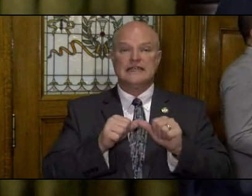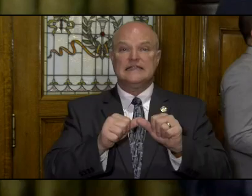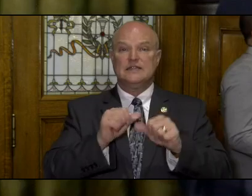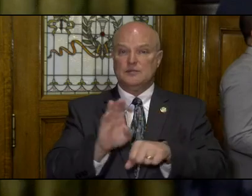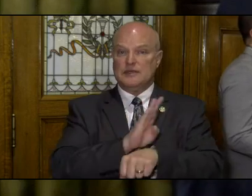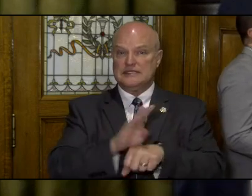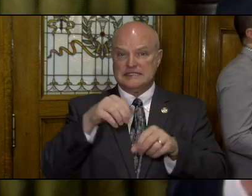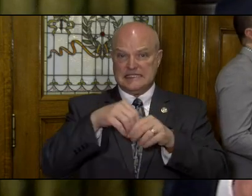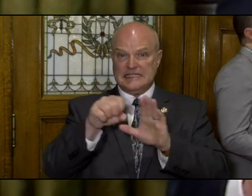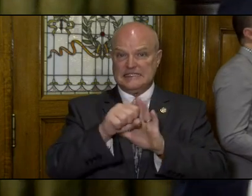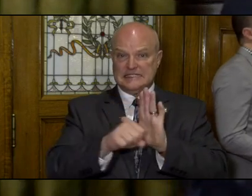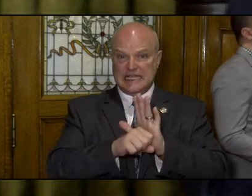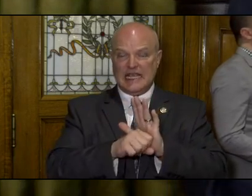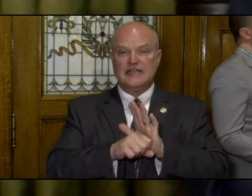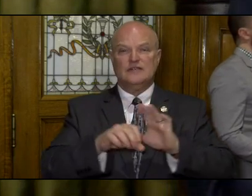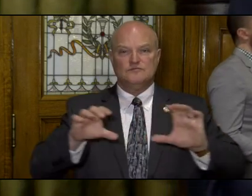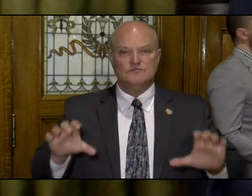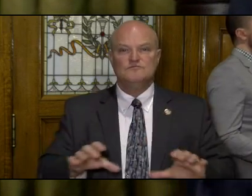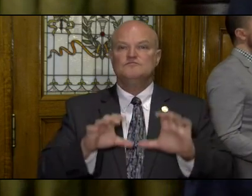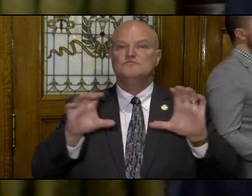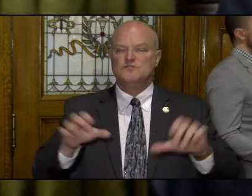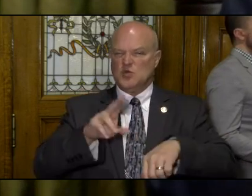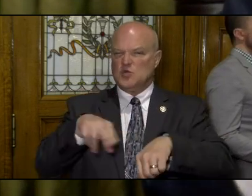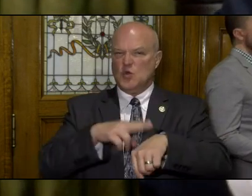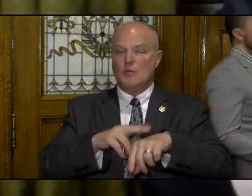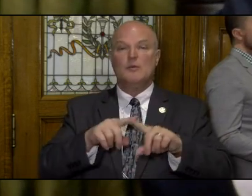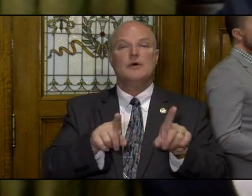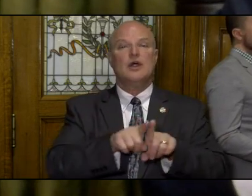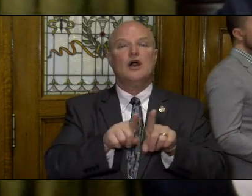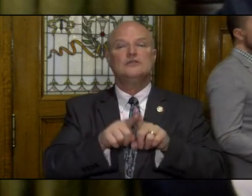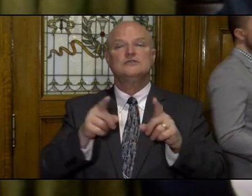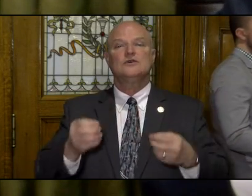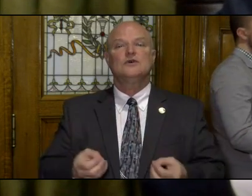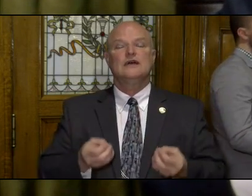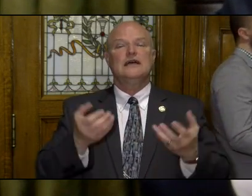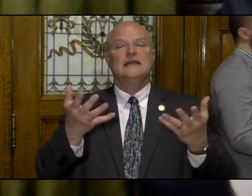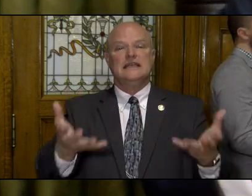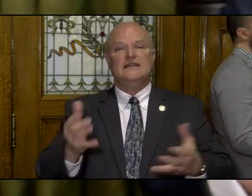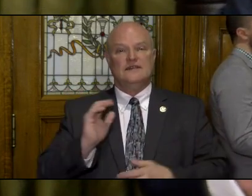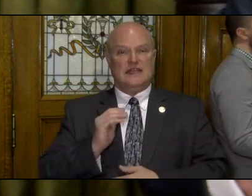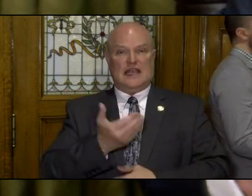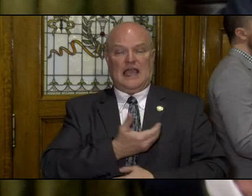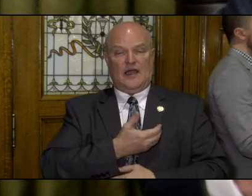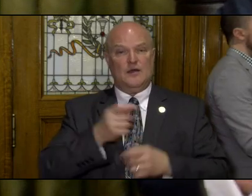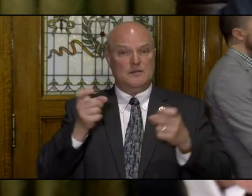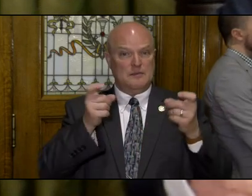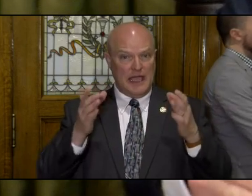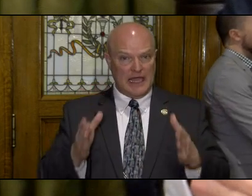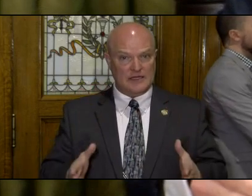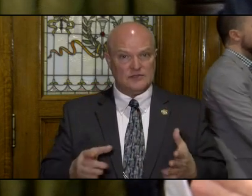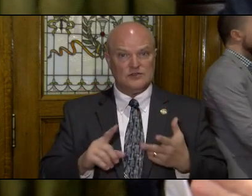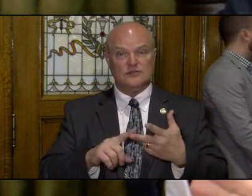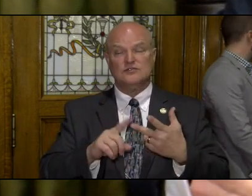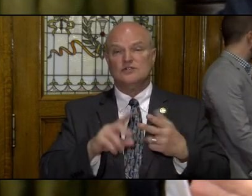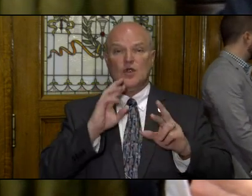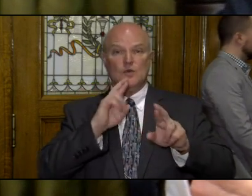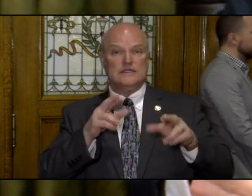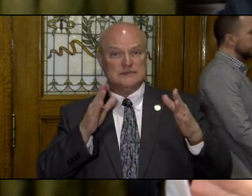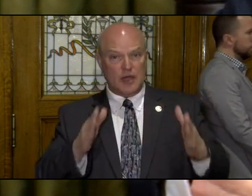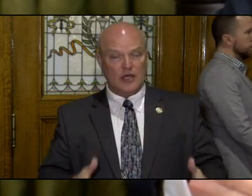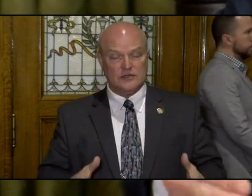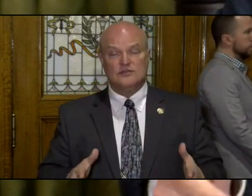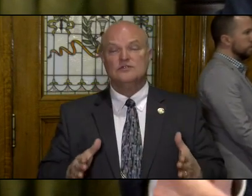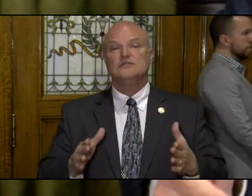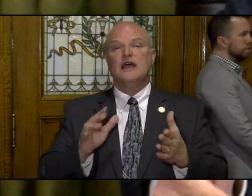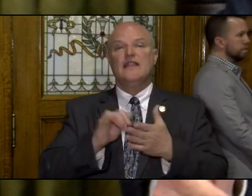state, for going about our activities as normal, but also giving our managers, our responders,